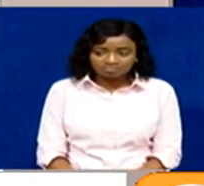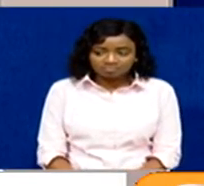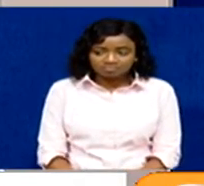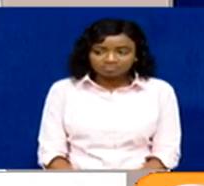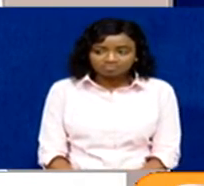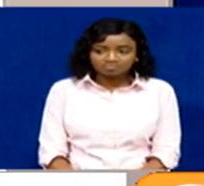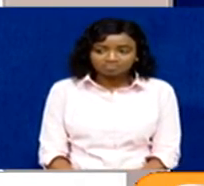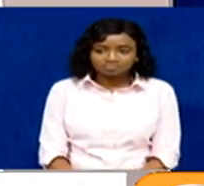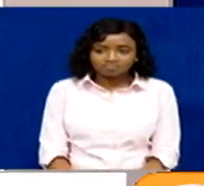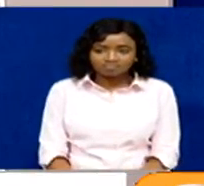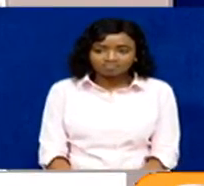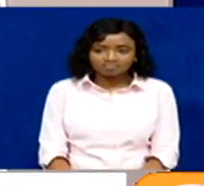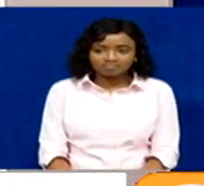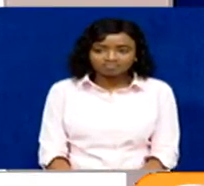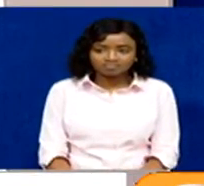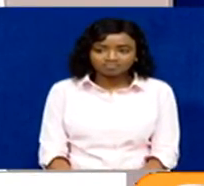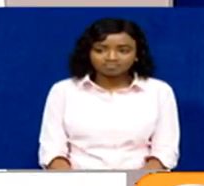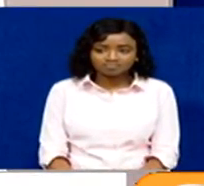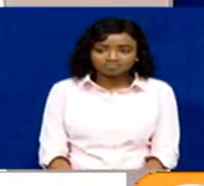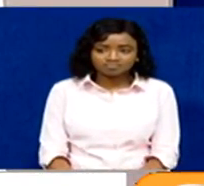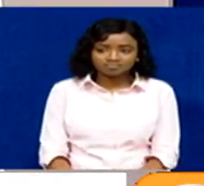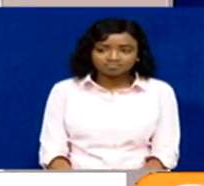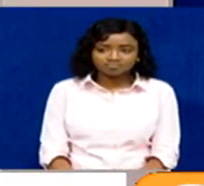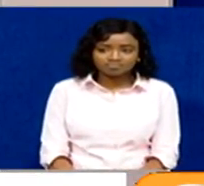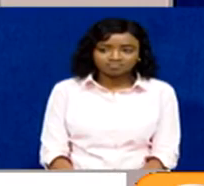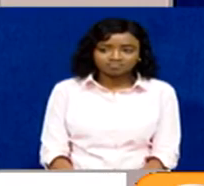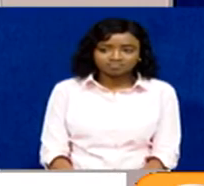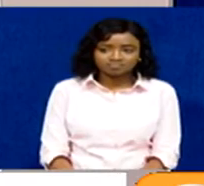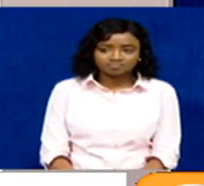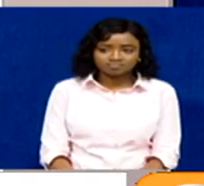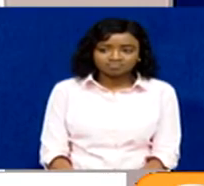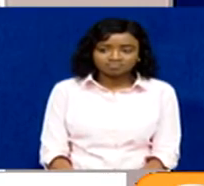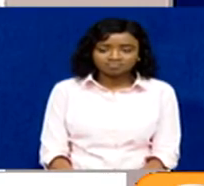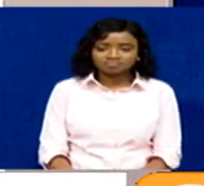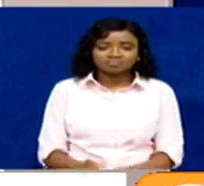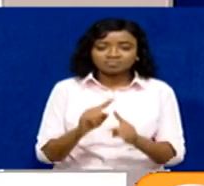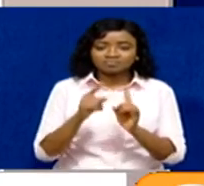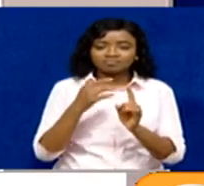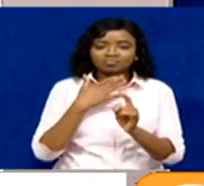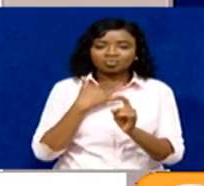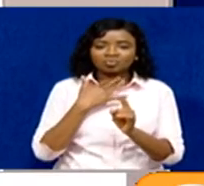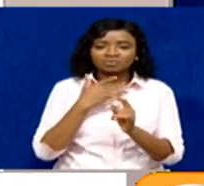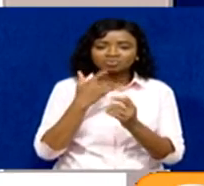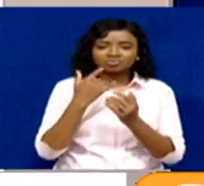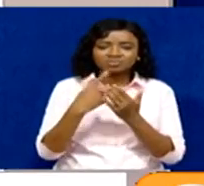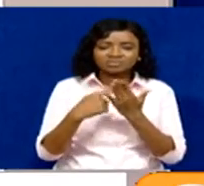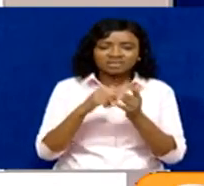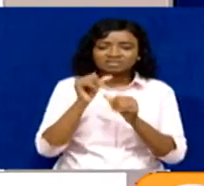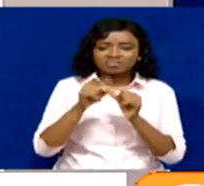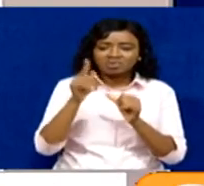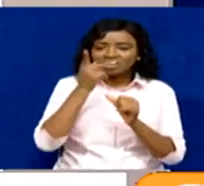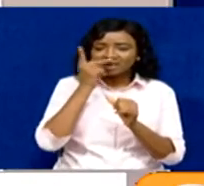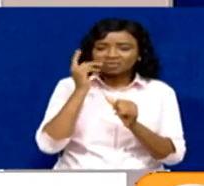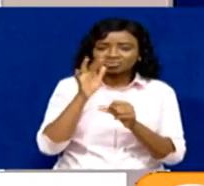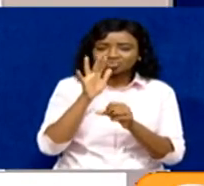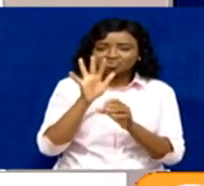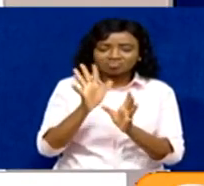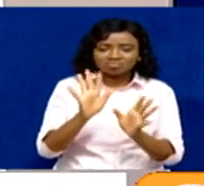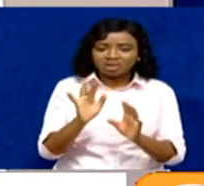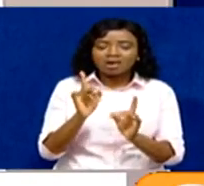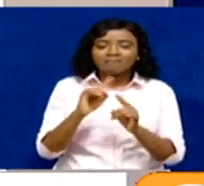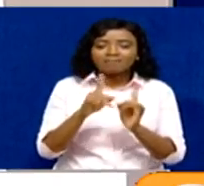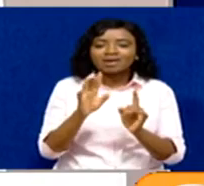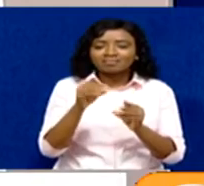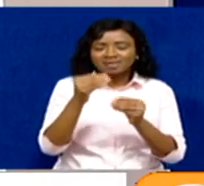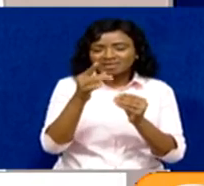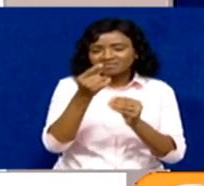and I may not necessarily really want to speak a lot about him in this forum, but for example,